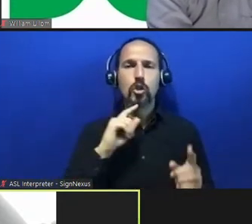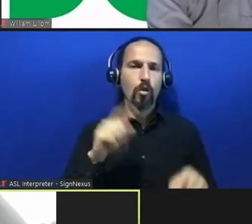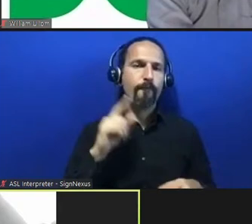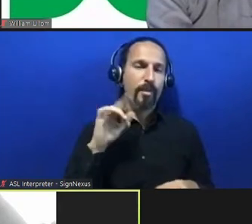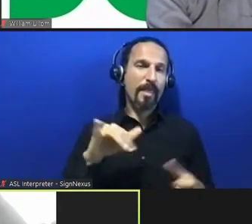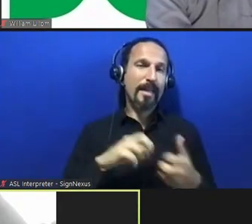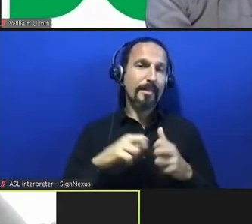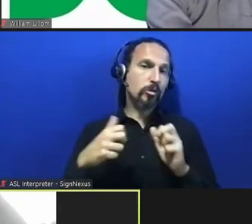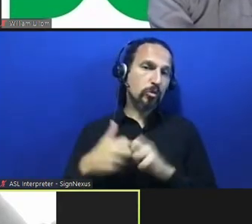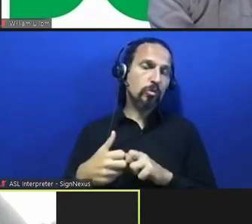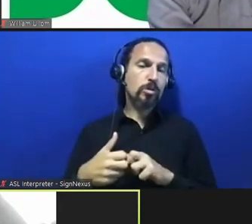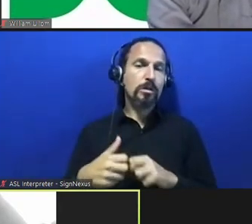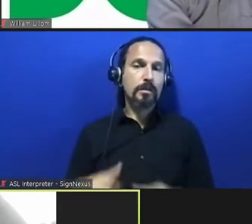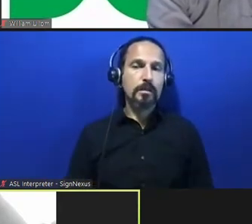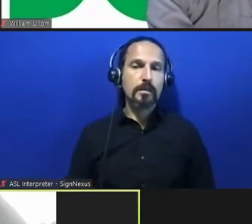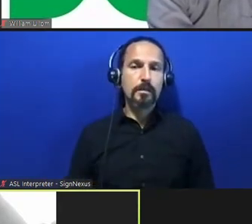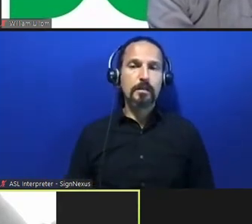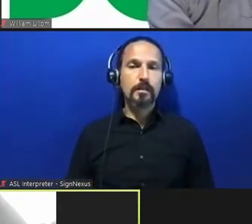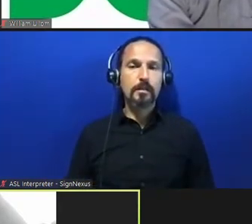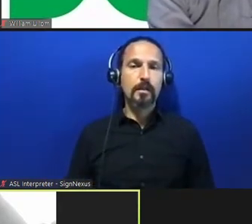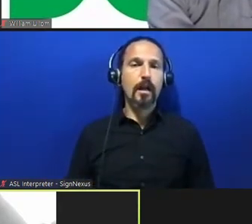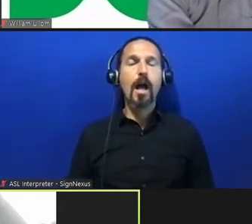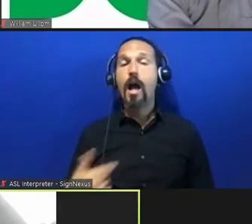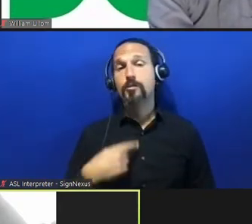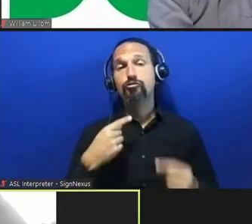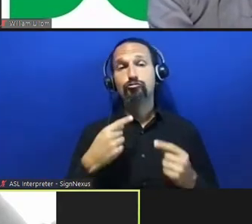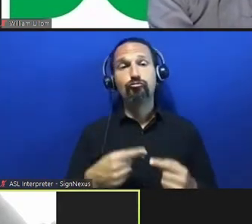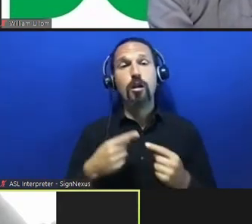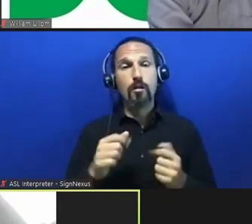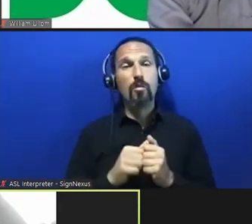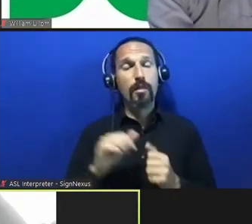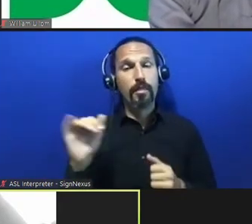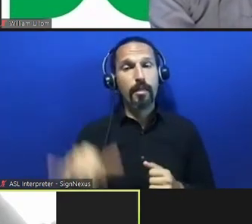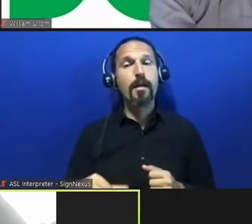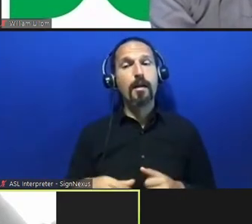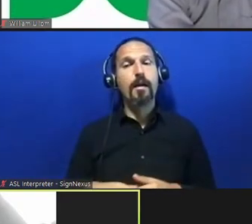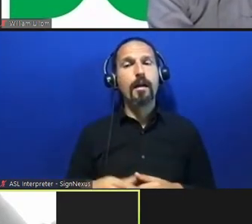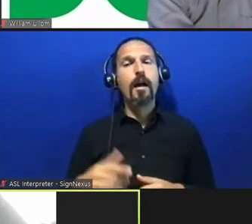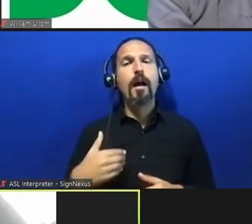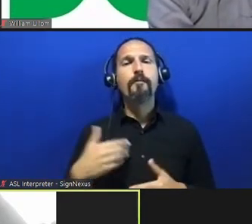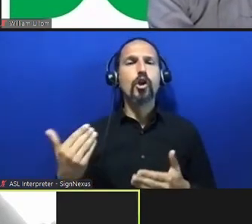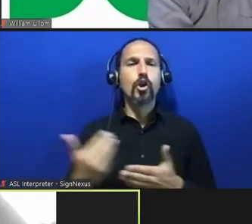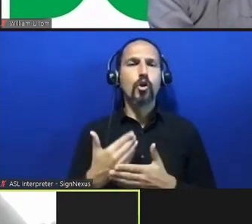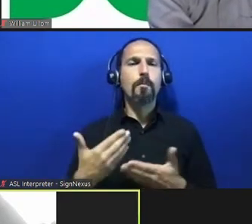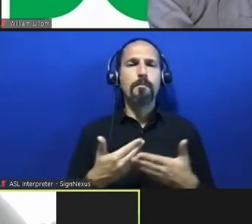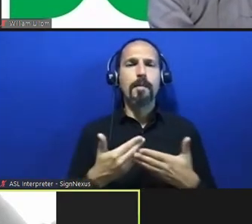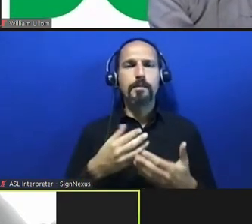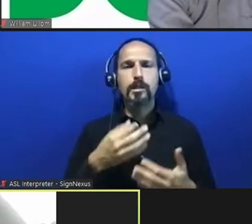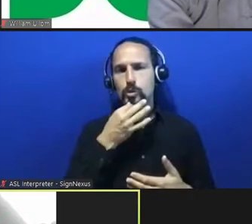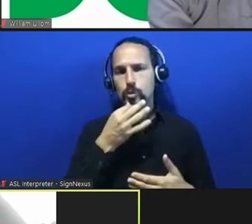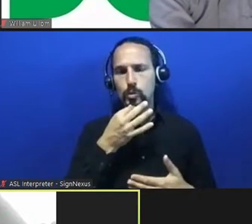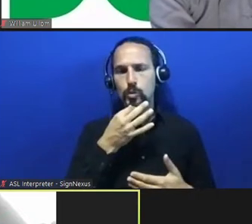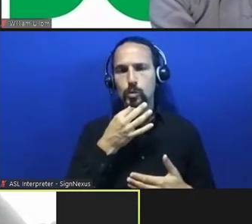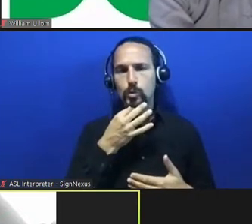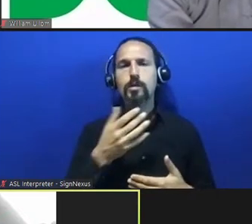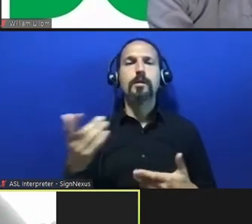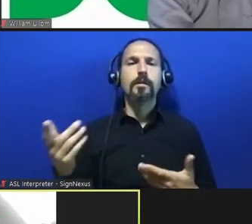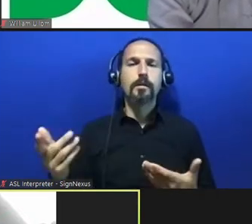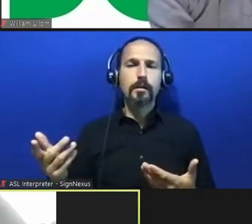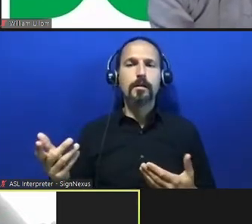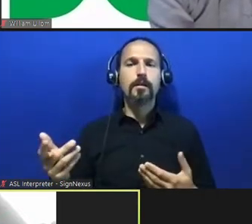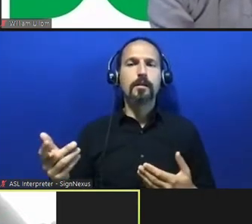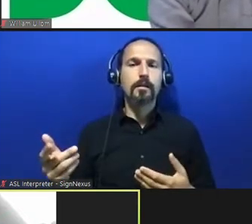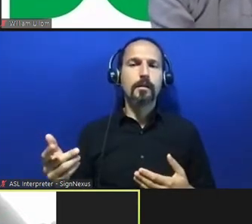issues um like I struggle with it so I have a newborn on the way and uh now I gotta worry about